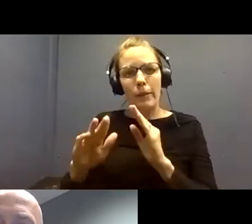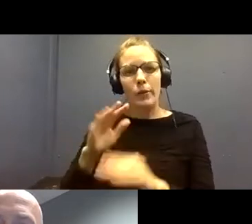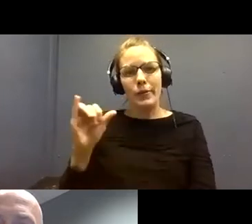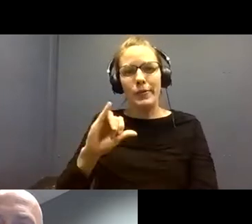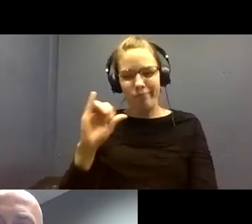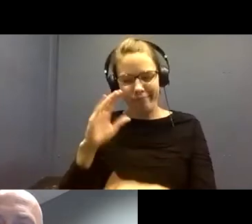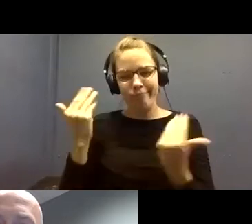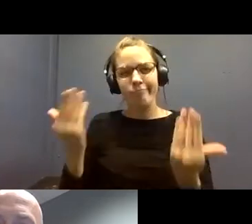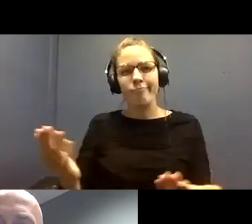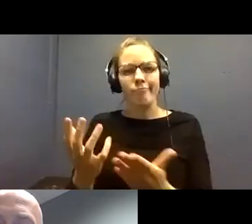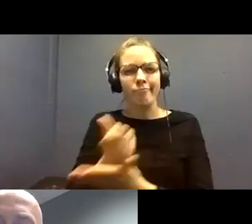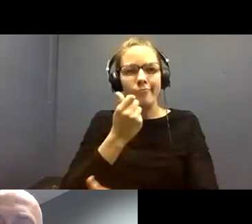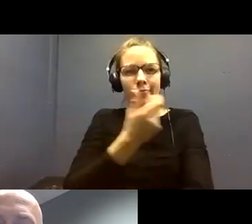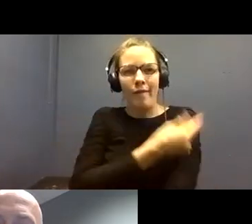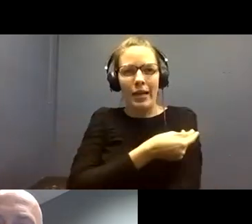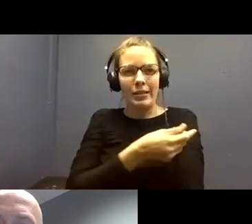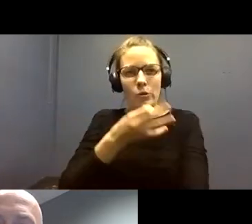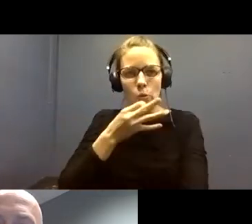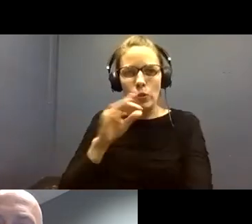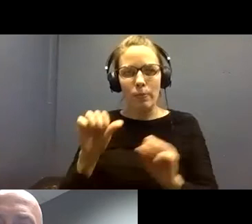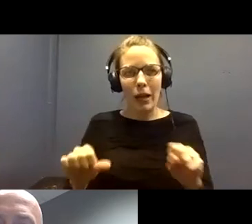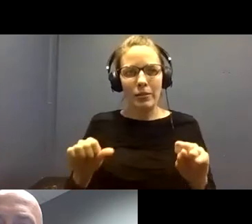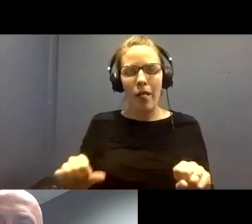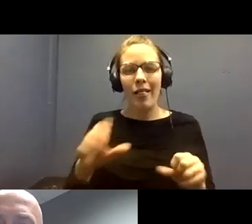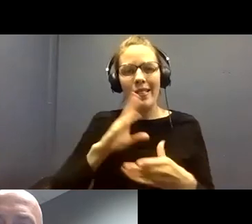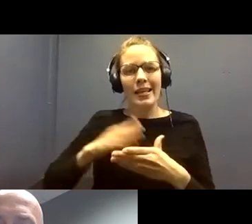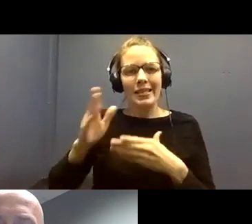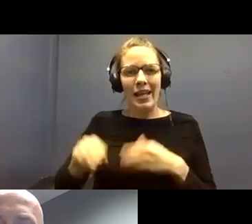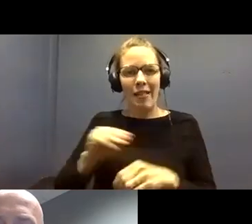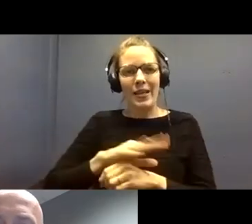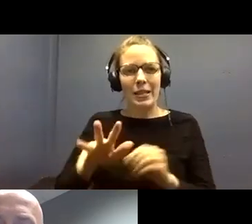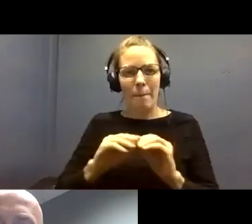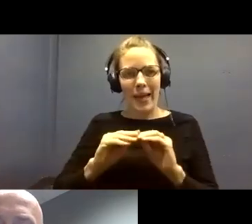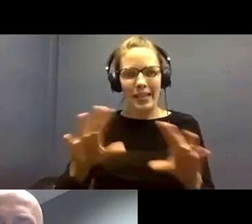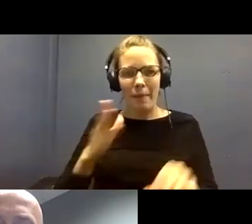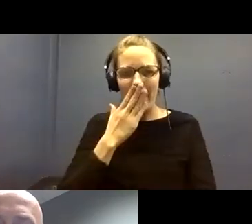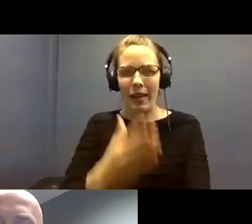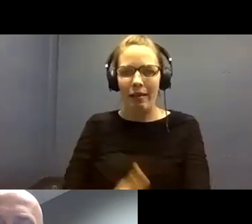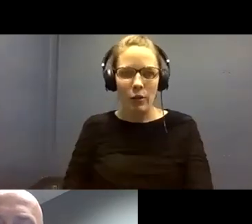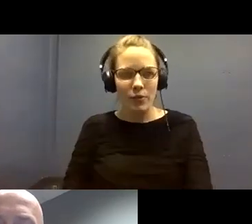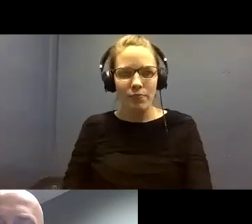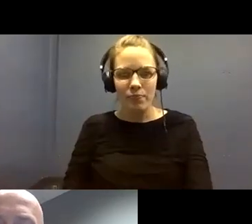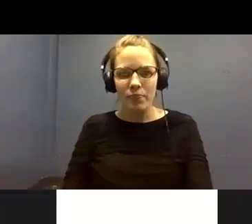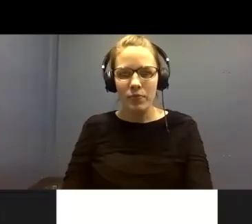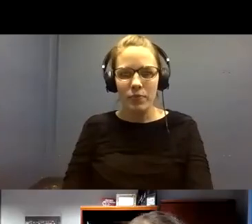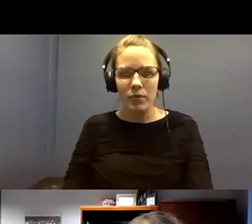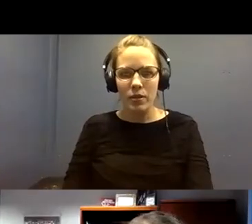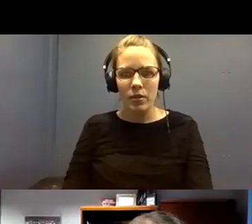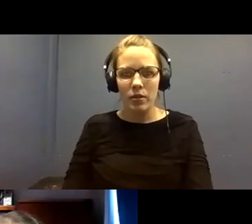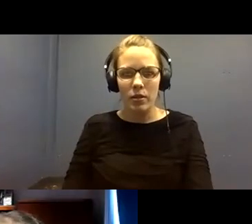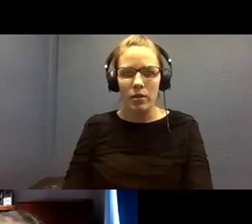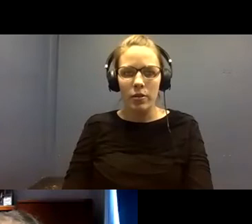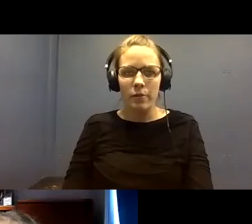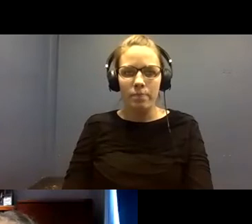your vaccine as soon as possible. Let's end this pandemic. Thank you.